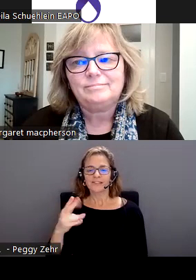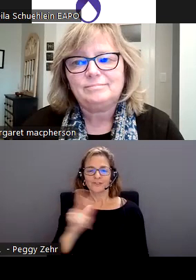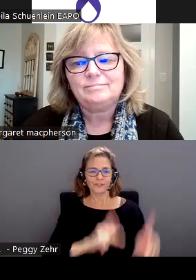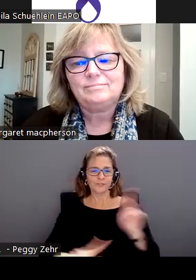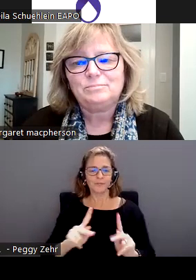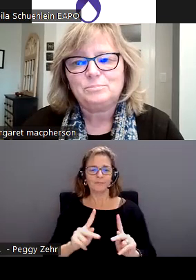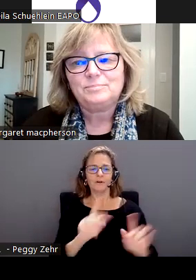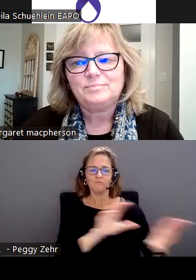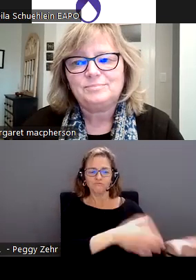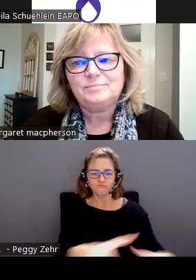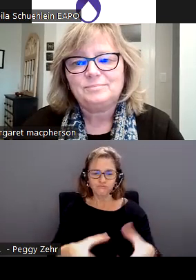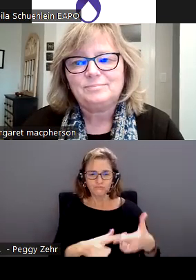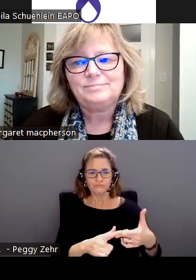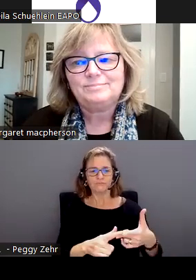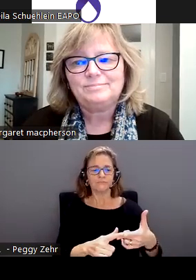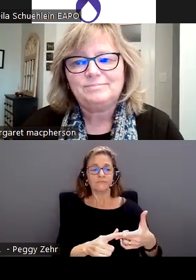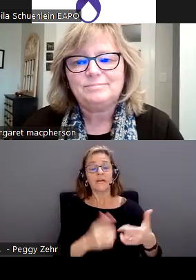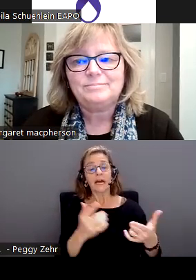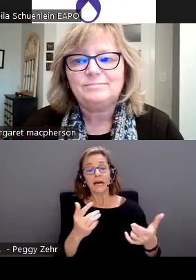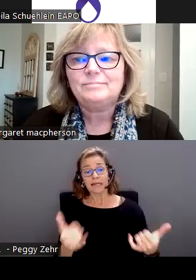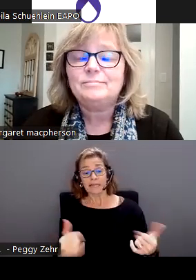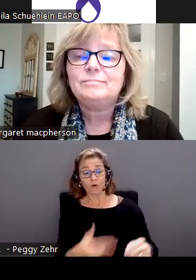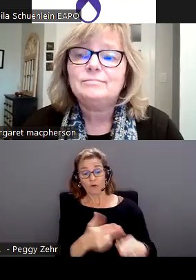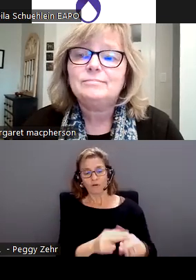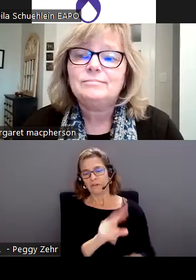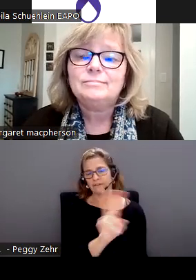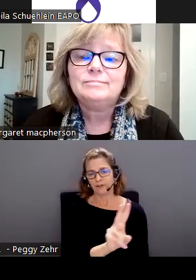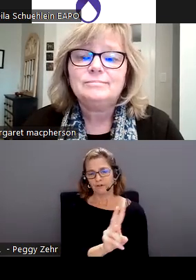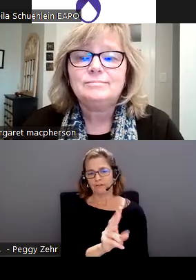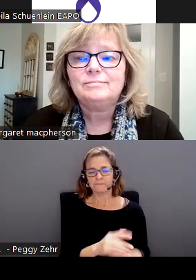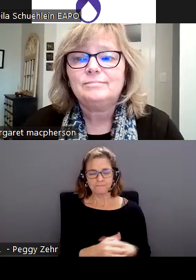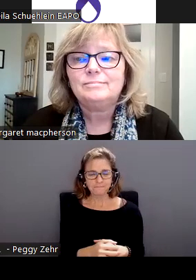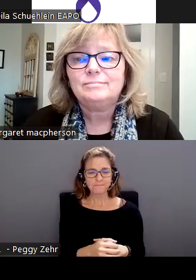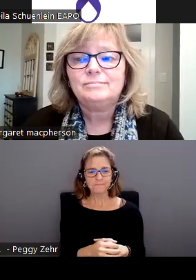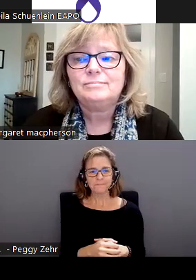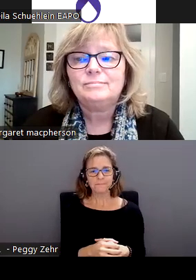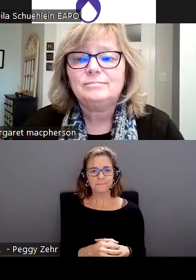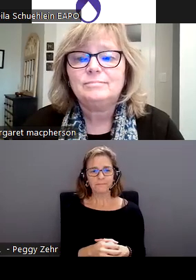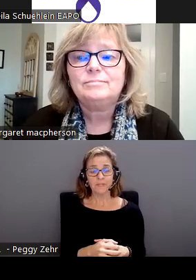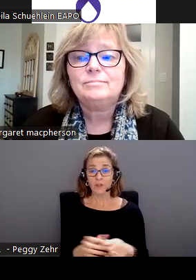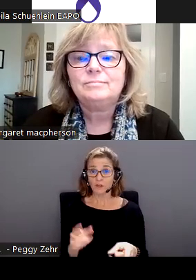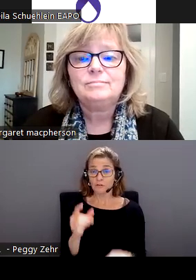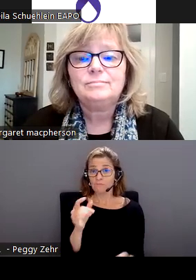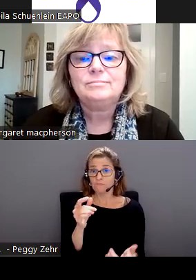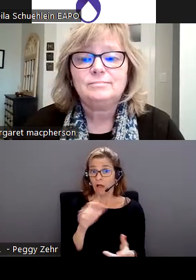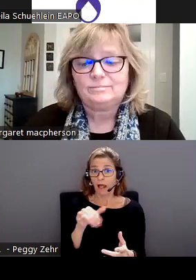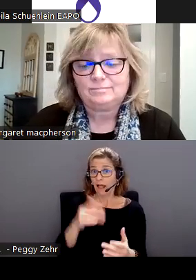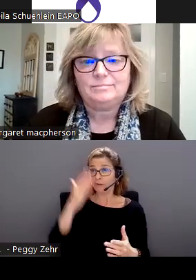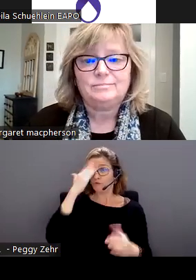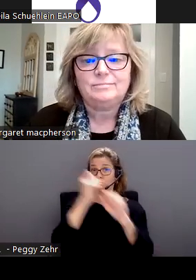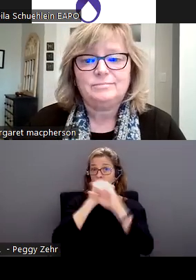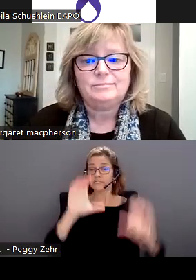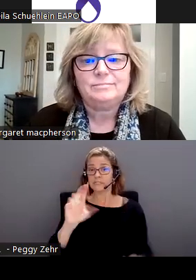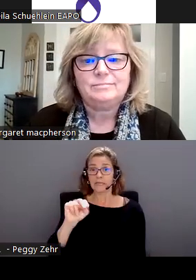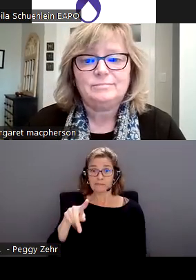know this as Vancouver today. If you don't know about the CNPEA, I'll give you a very brief overview. We are